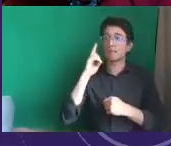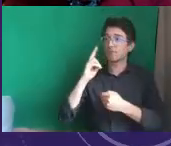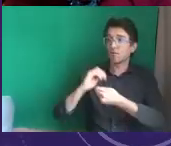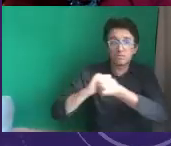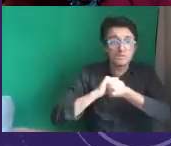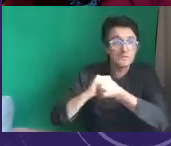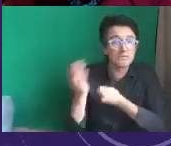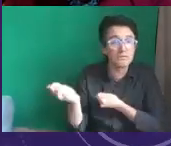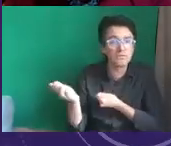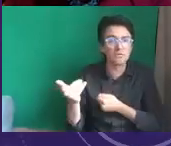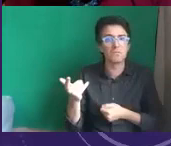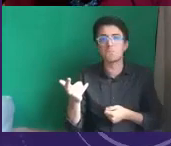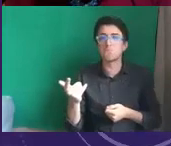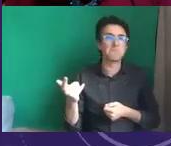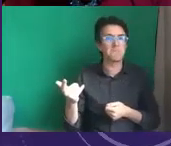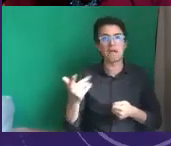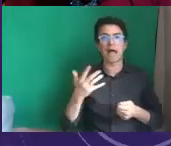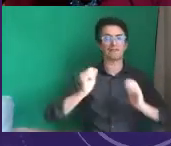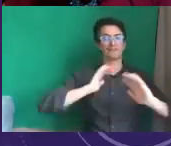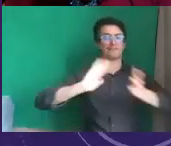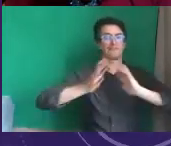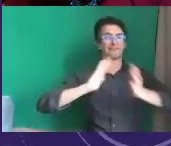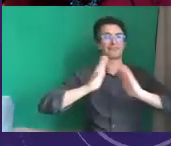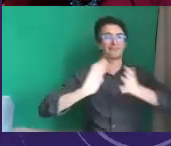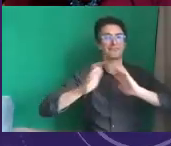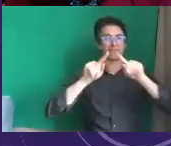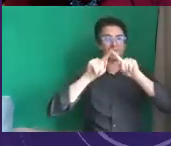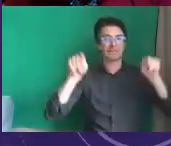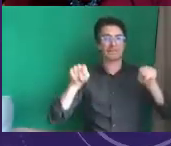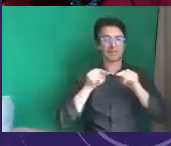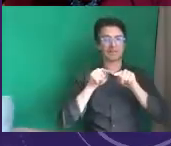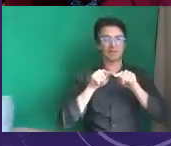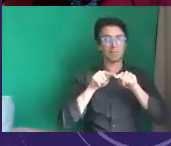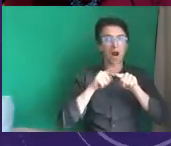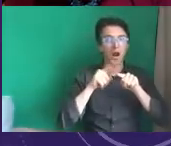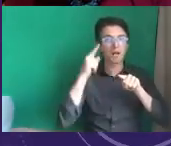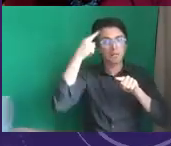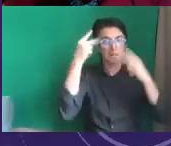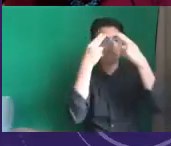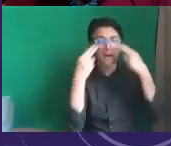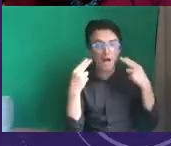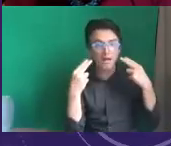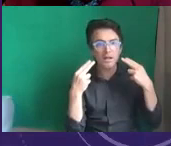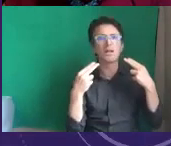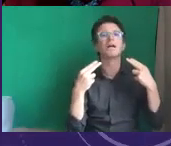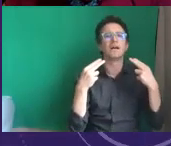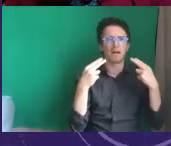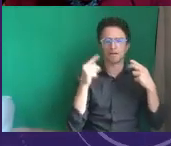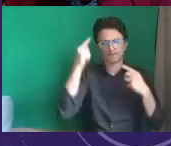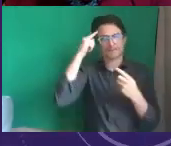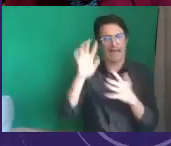versa. Those that experience the most communication and digital barriers are those who are